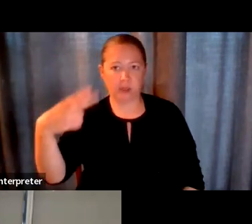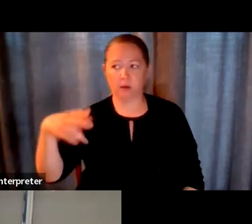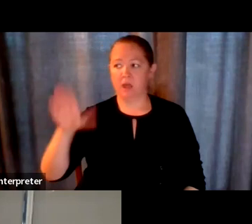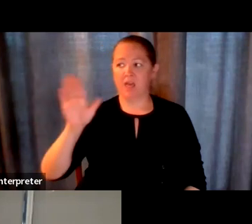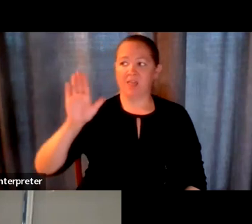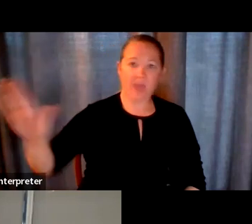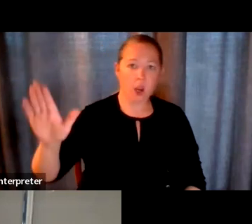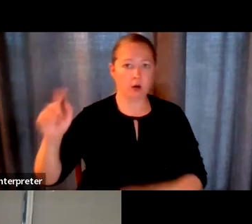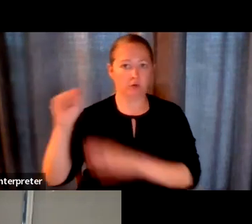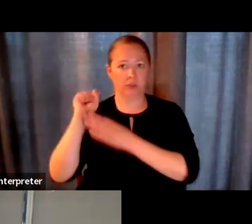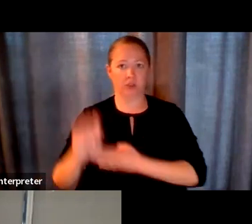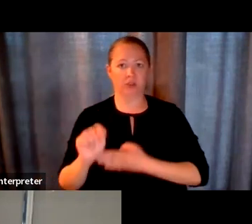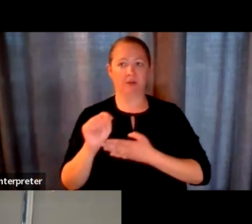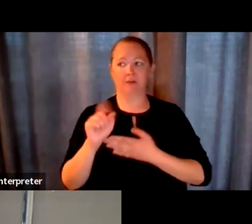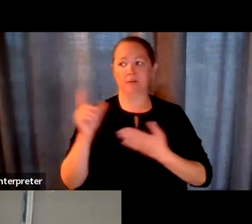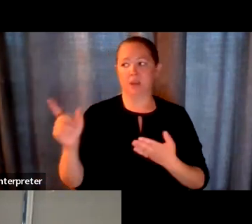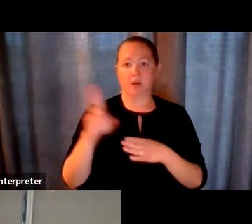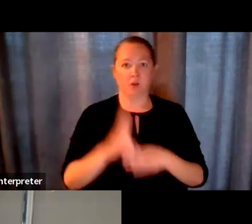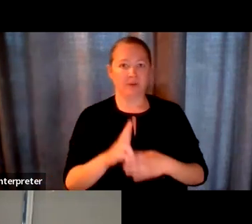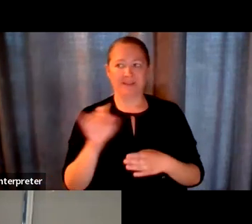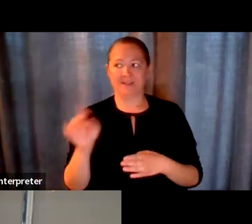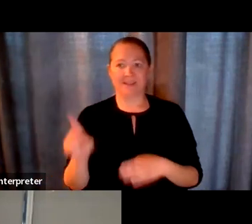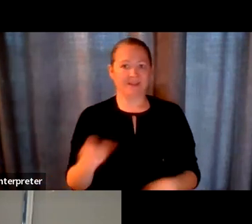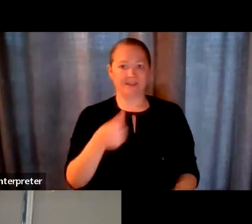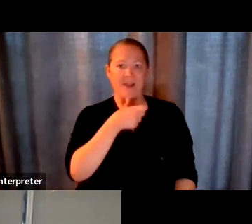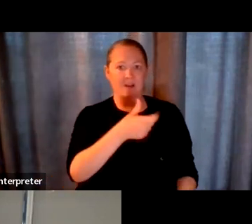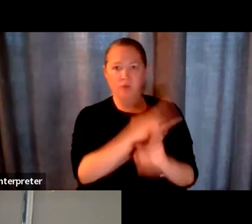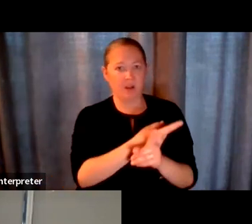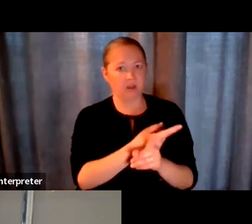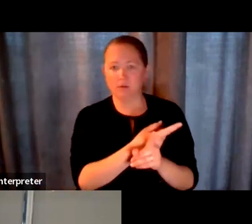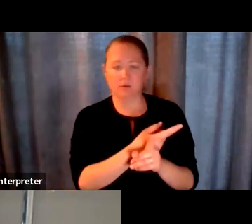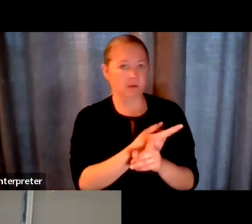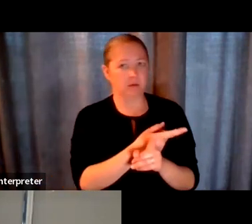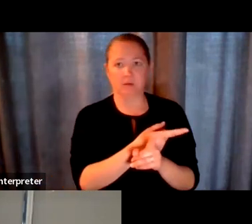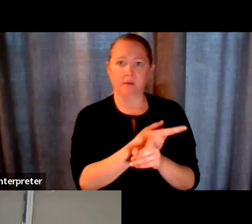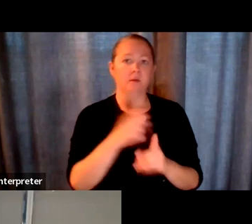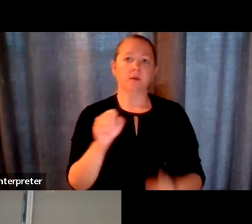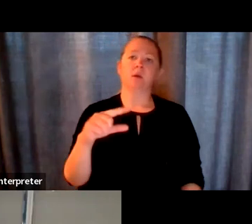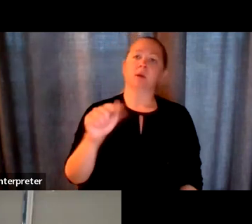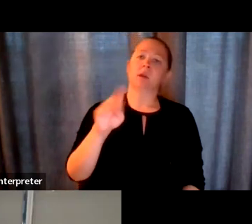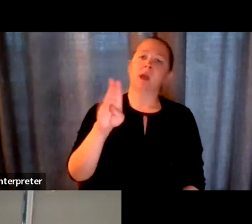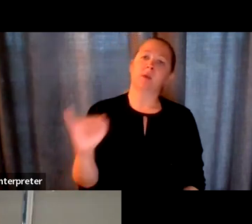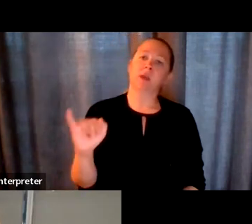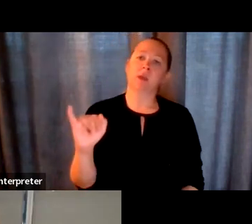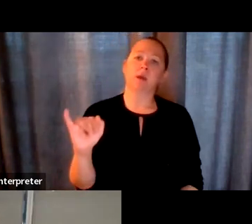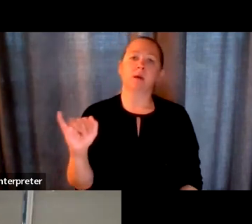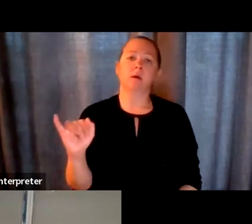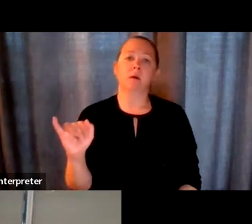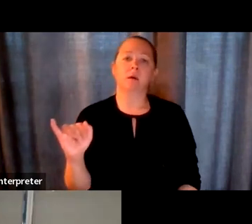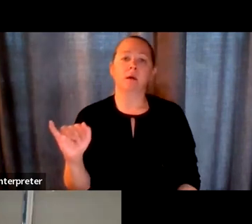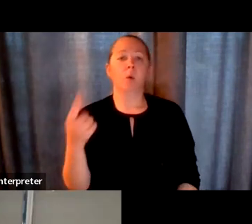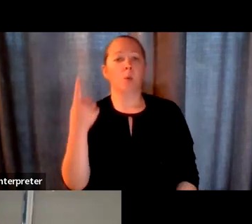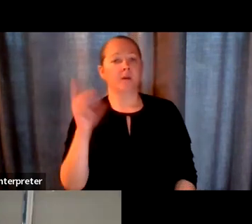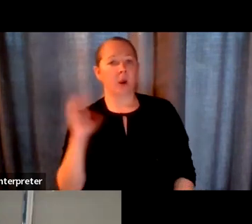that is definitely not great. Gabi, Richard was asking real quick for one of our